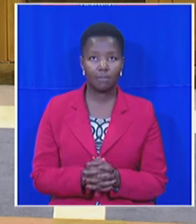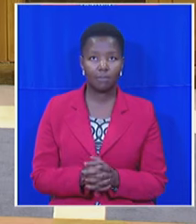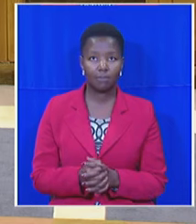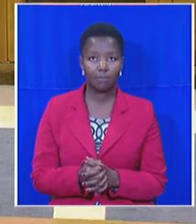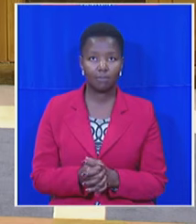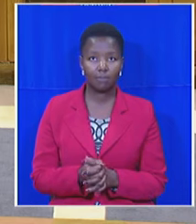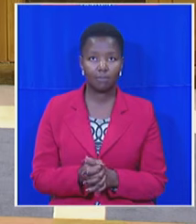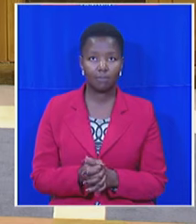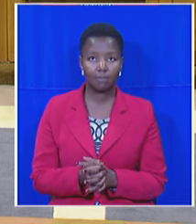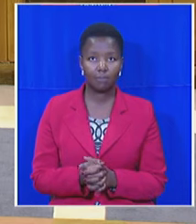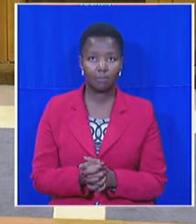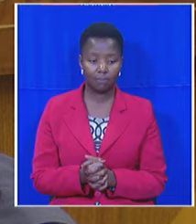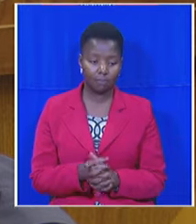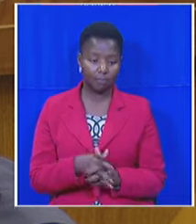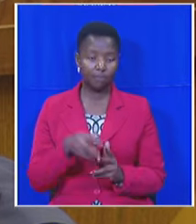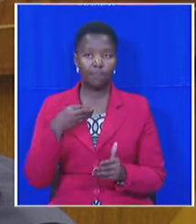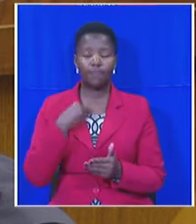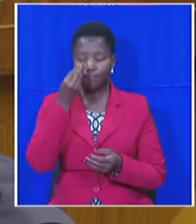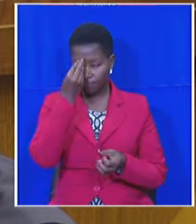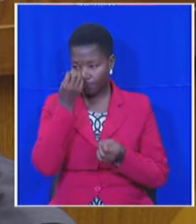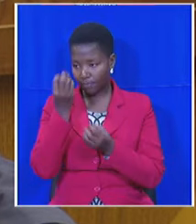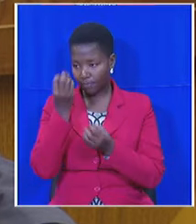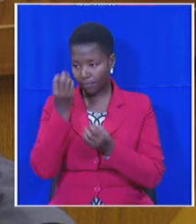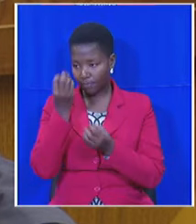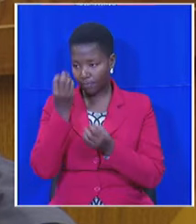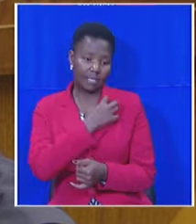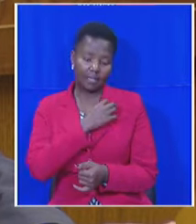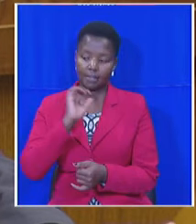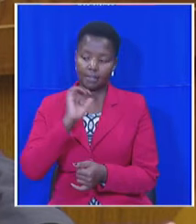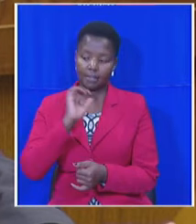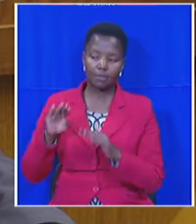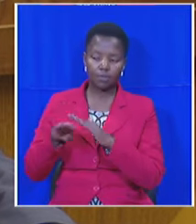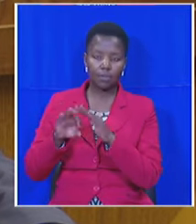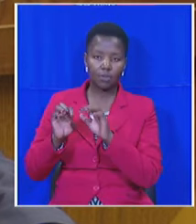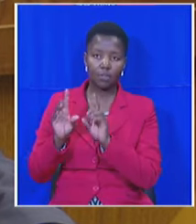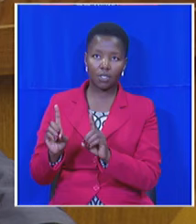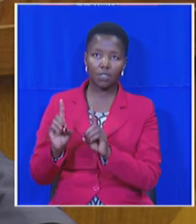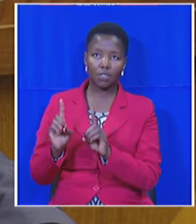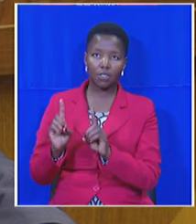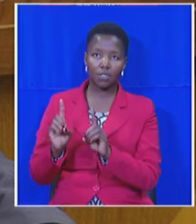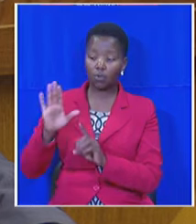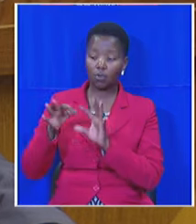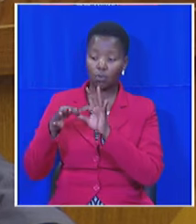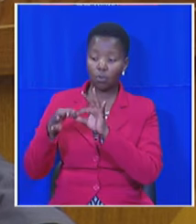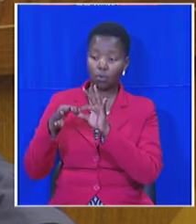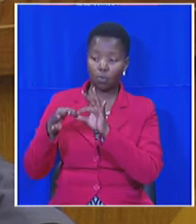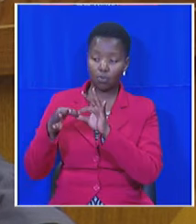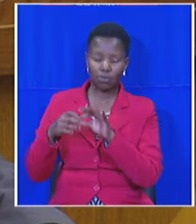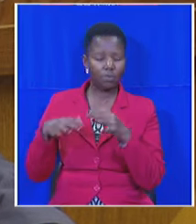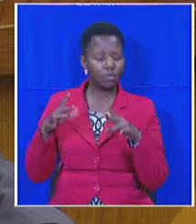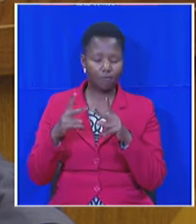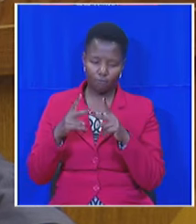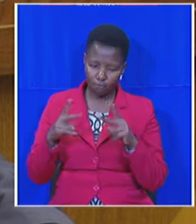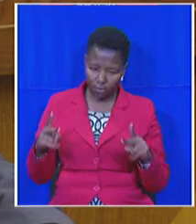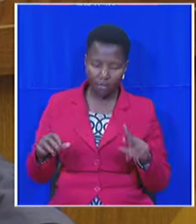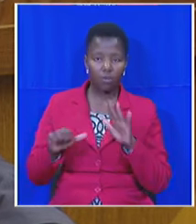I come here for one message to the Minister of Basic Education. Your cooperation is critically important